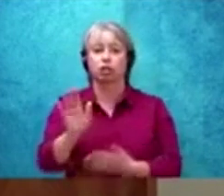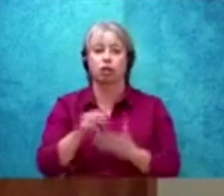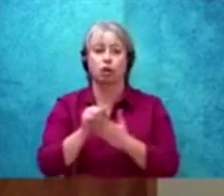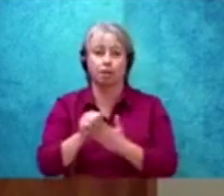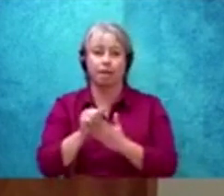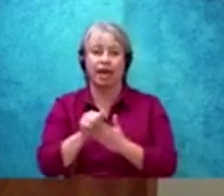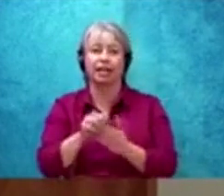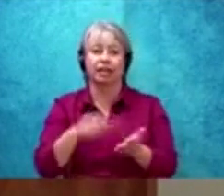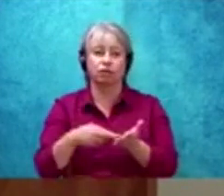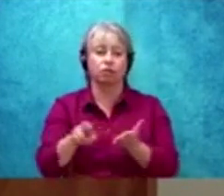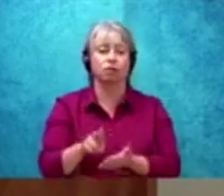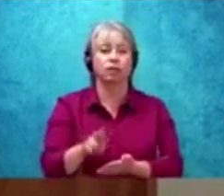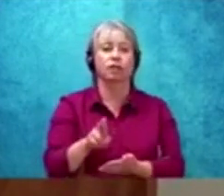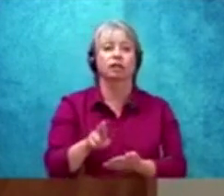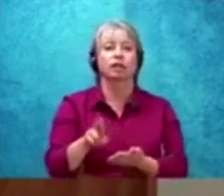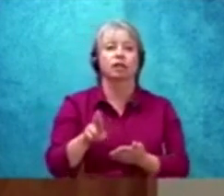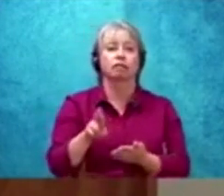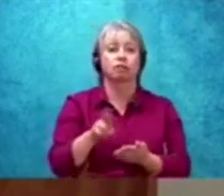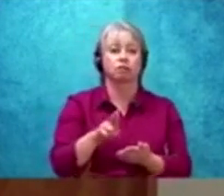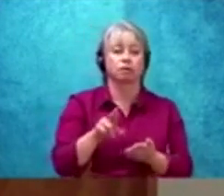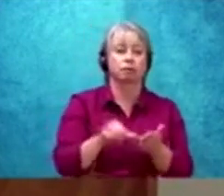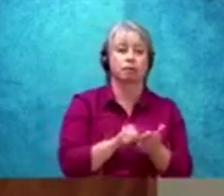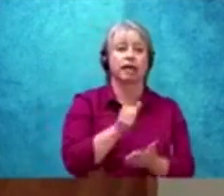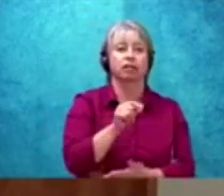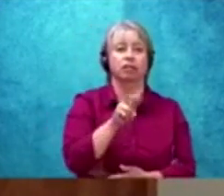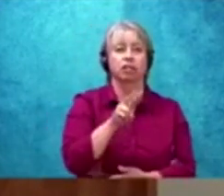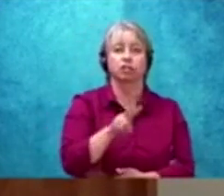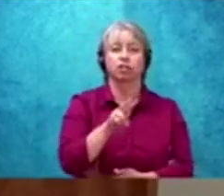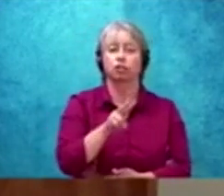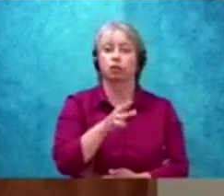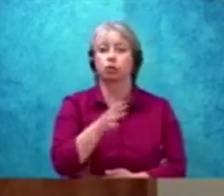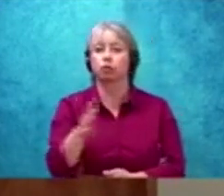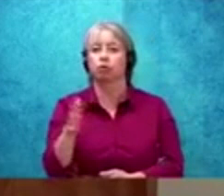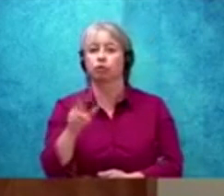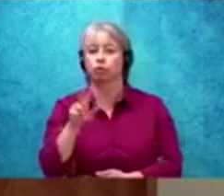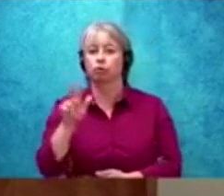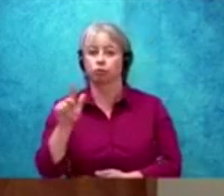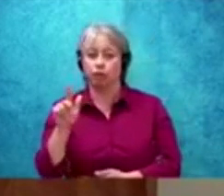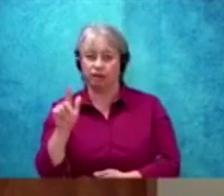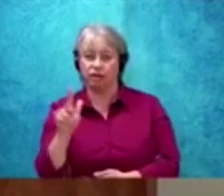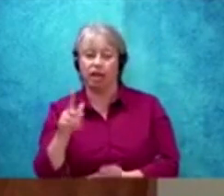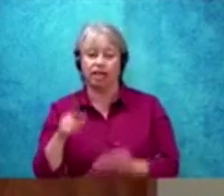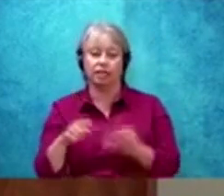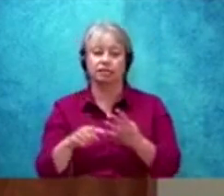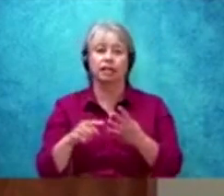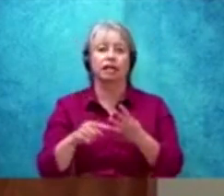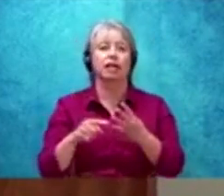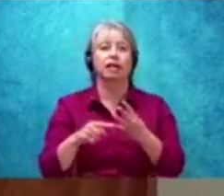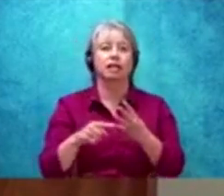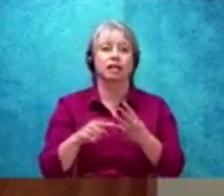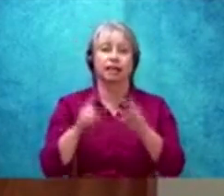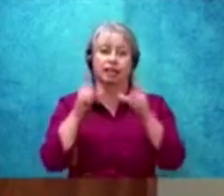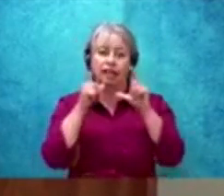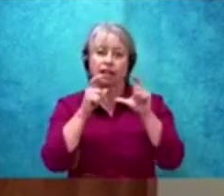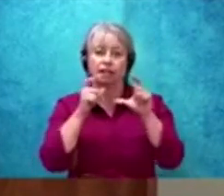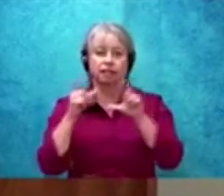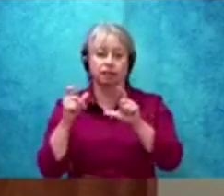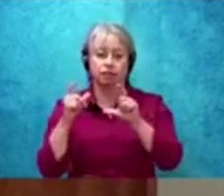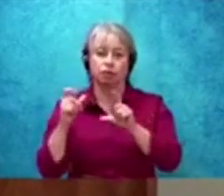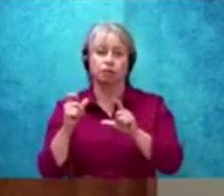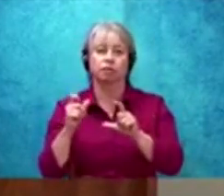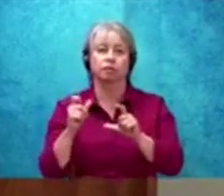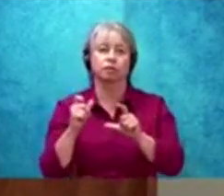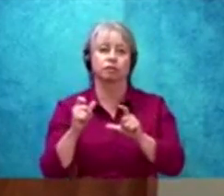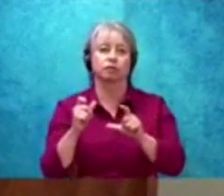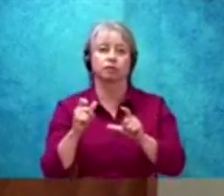refer to pages 2 through 23, and a device if you want to take pictures of the lessons throughout the, of the